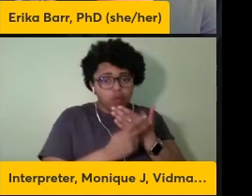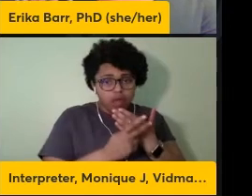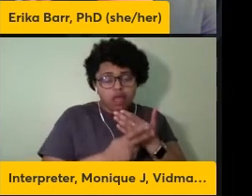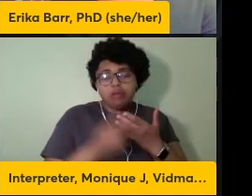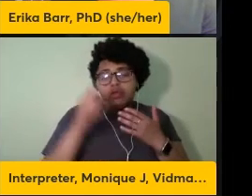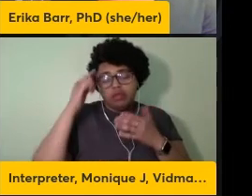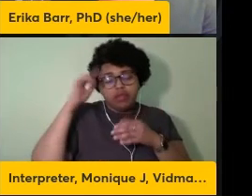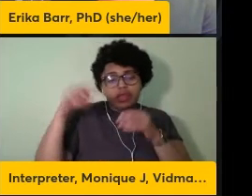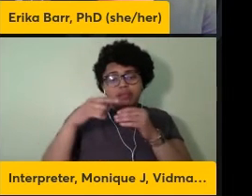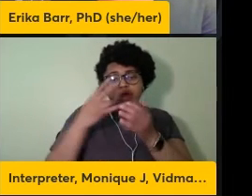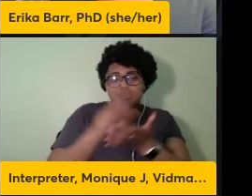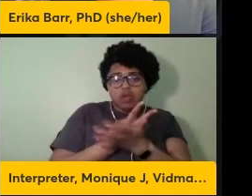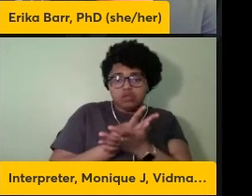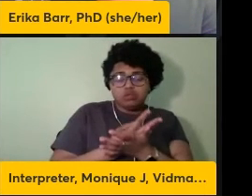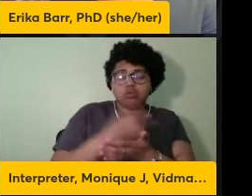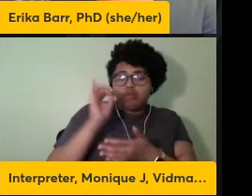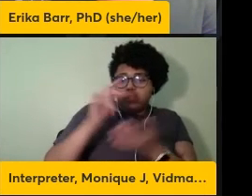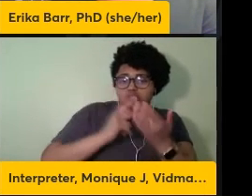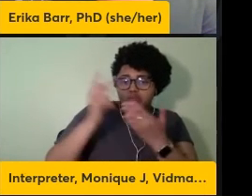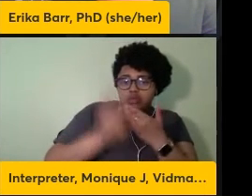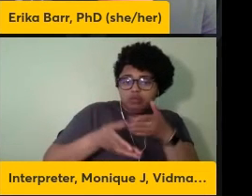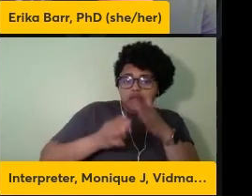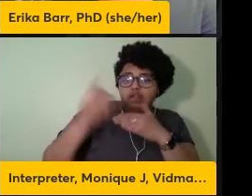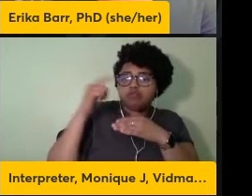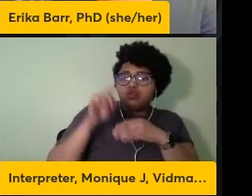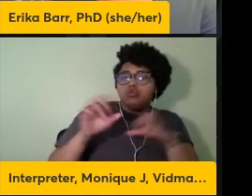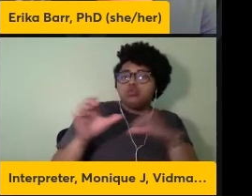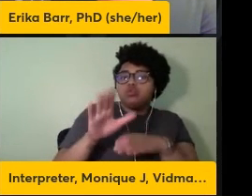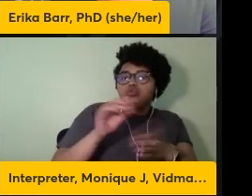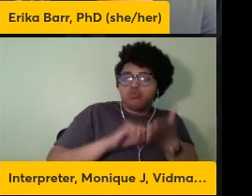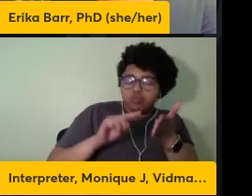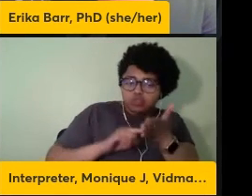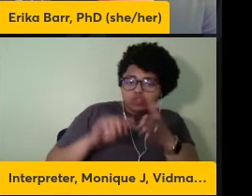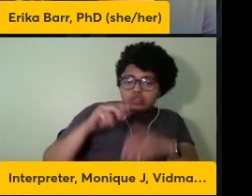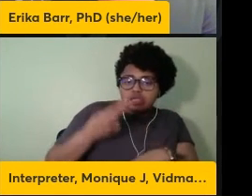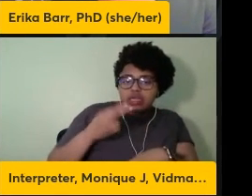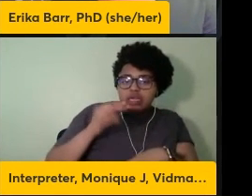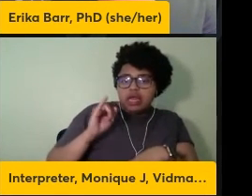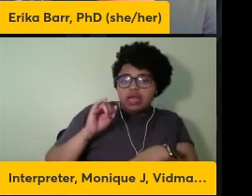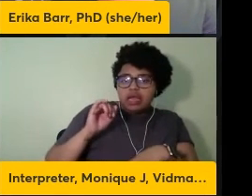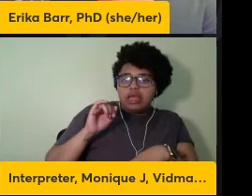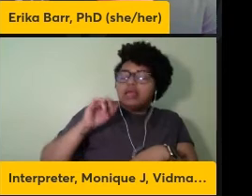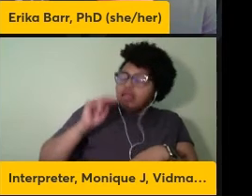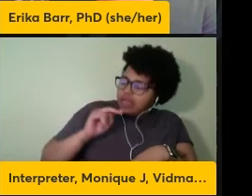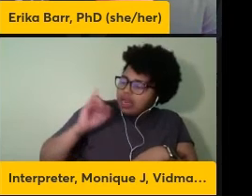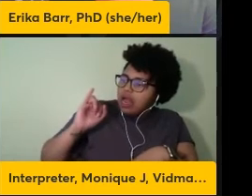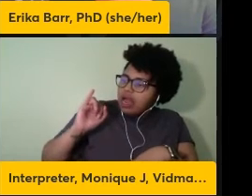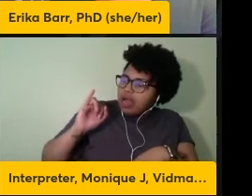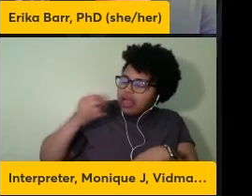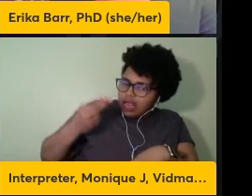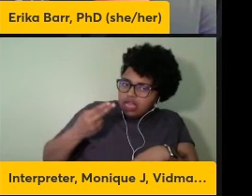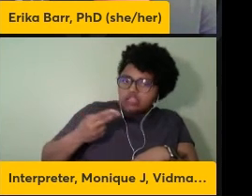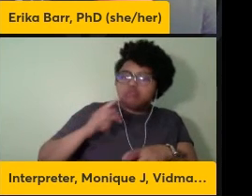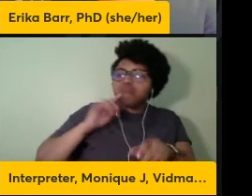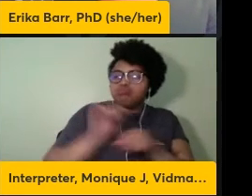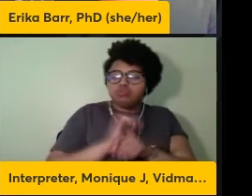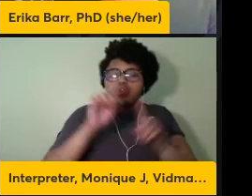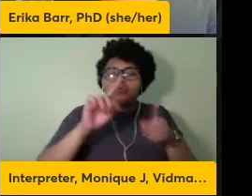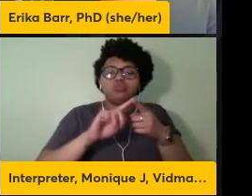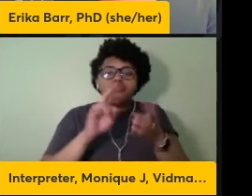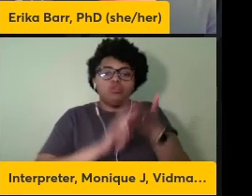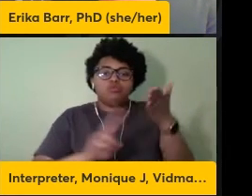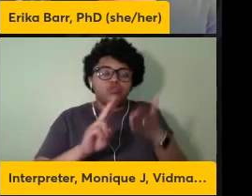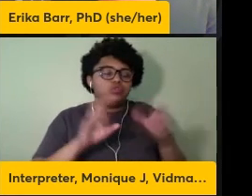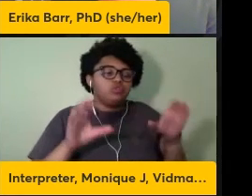graduate school, this is a program that allows you to conduct your research at the NIH, but to actually go to a university to conduct